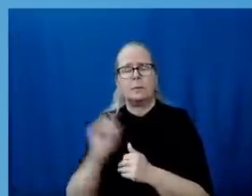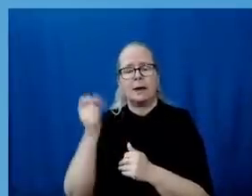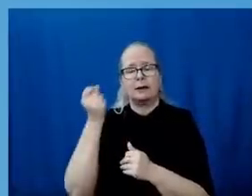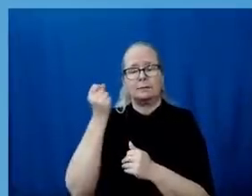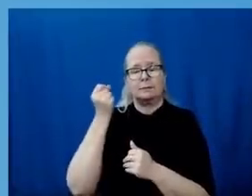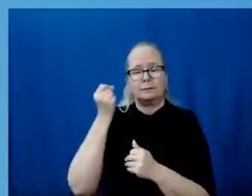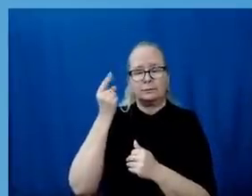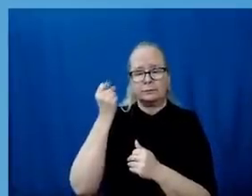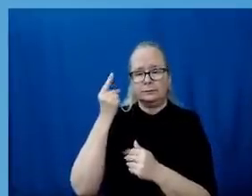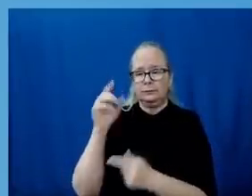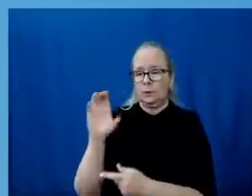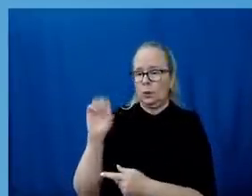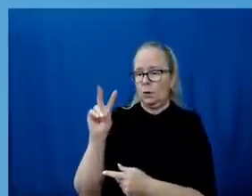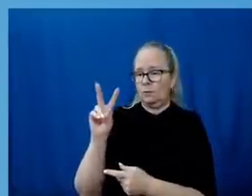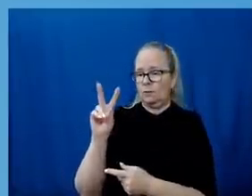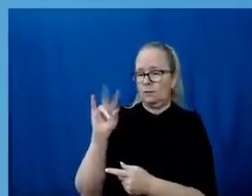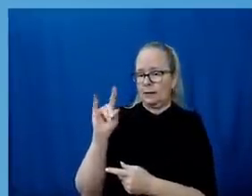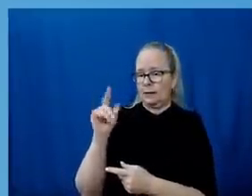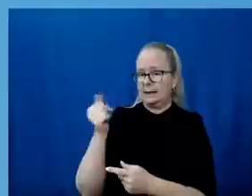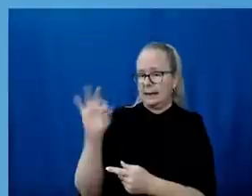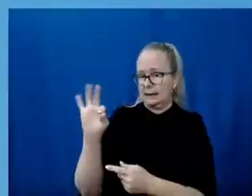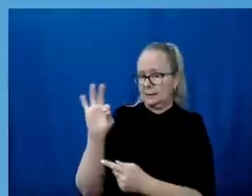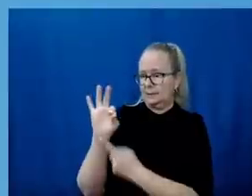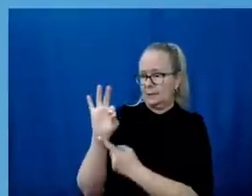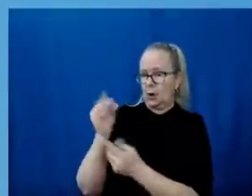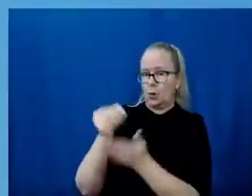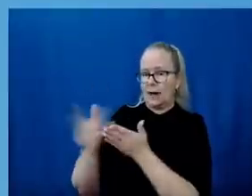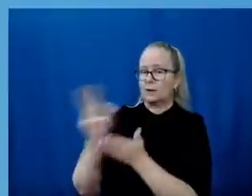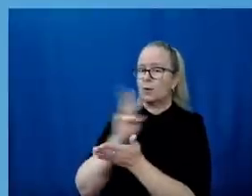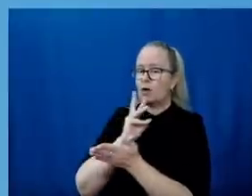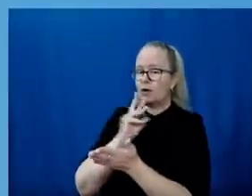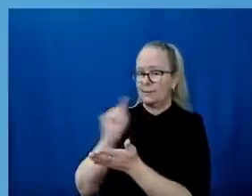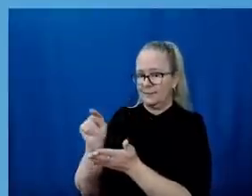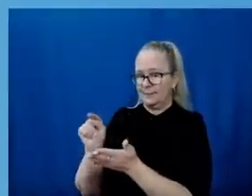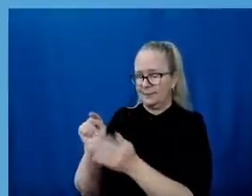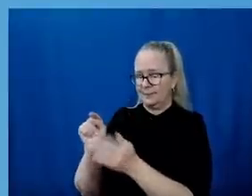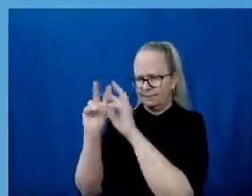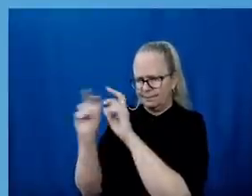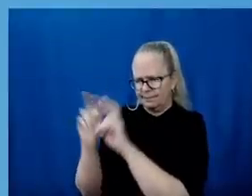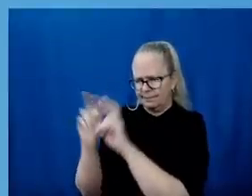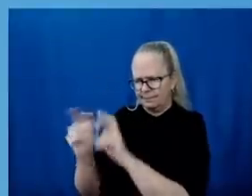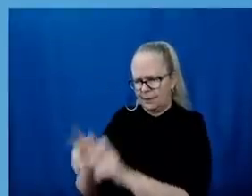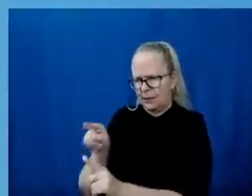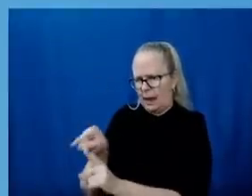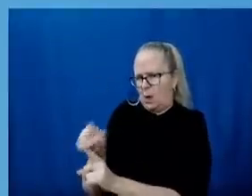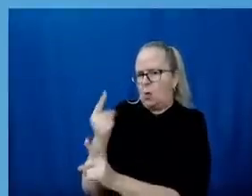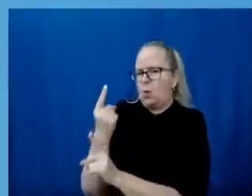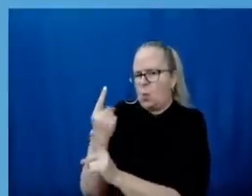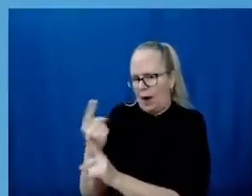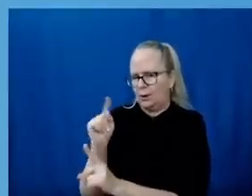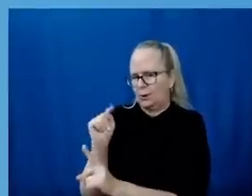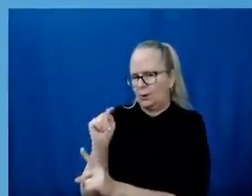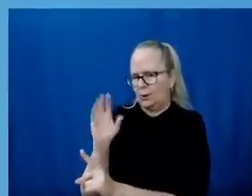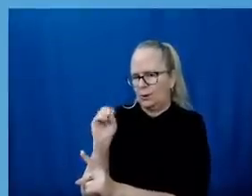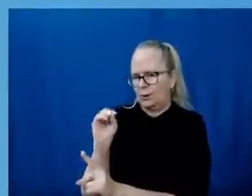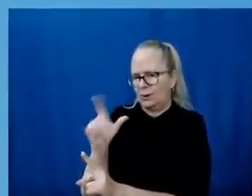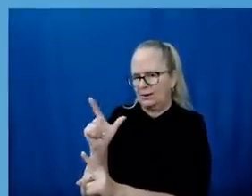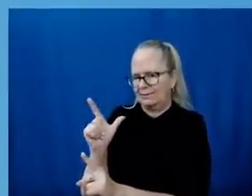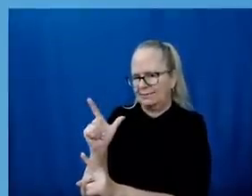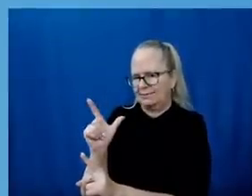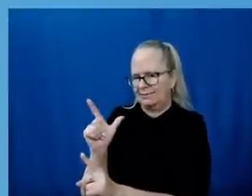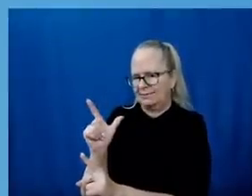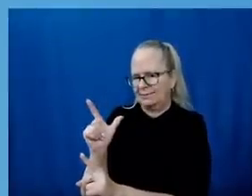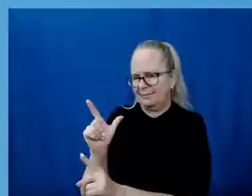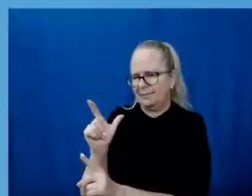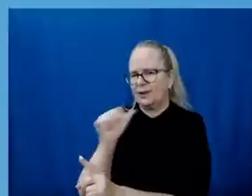Again, the bottom line, COVID-19 wastewater-based monitoring is a really important tool for understanding the community burden, but it's one tool